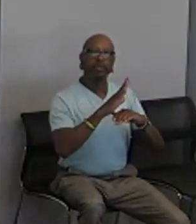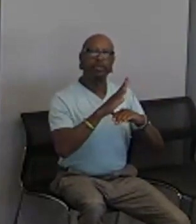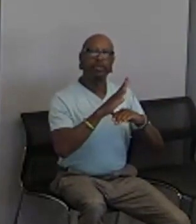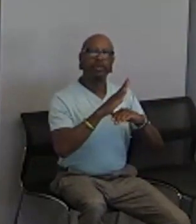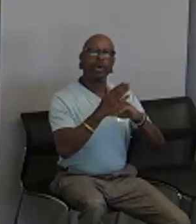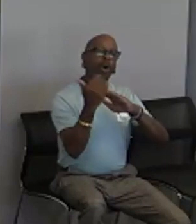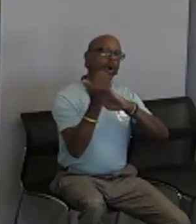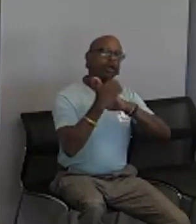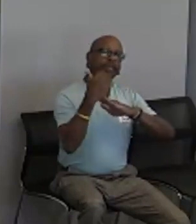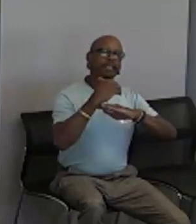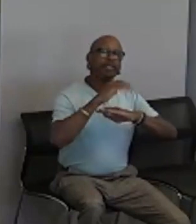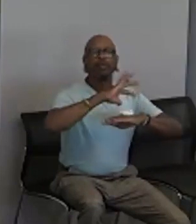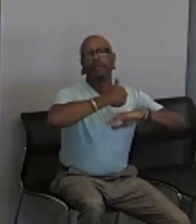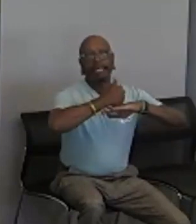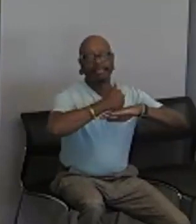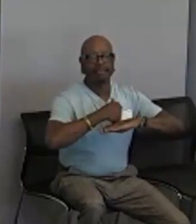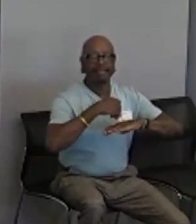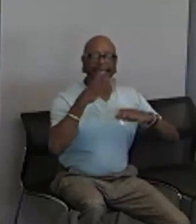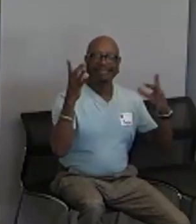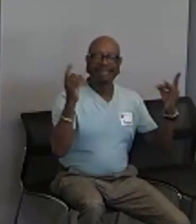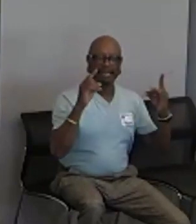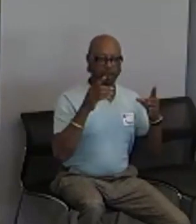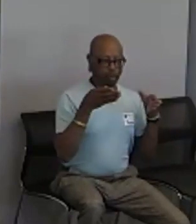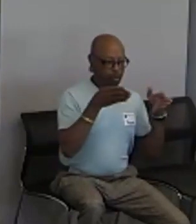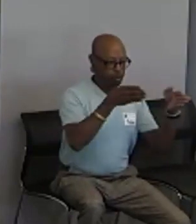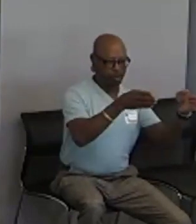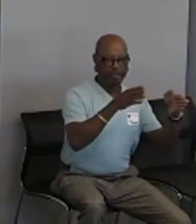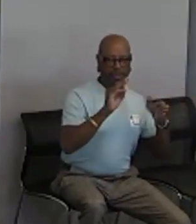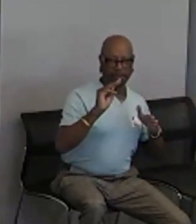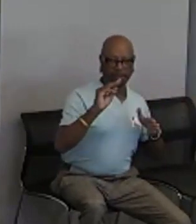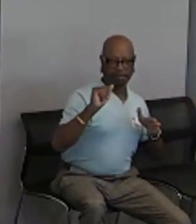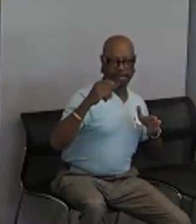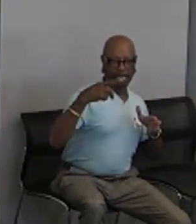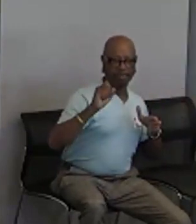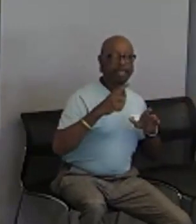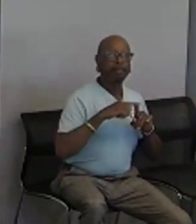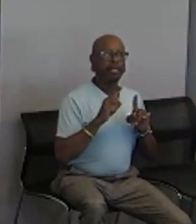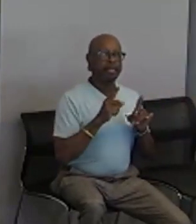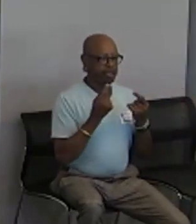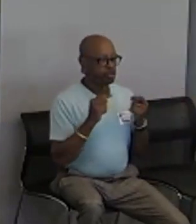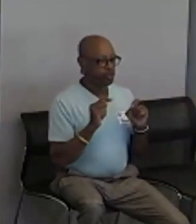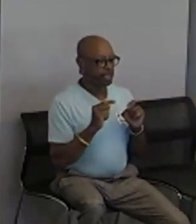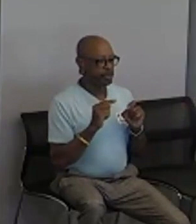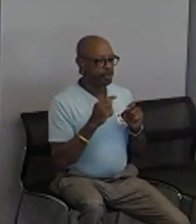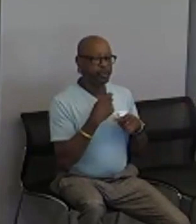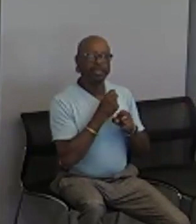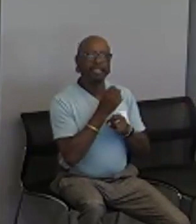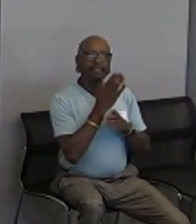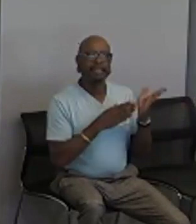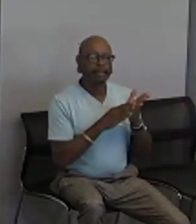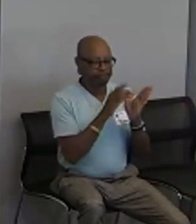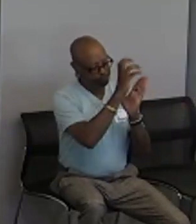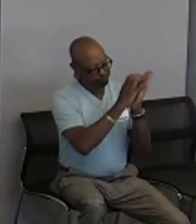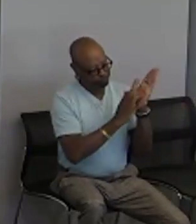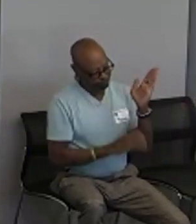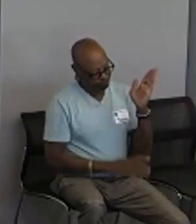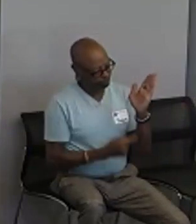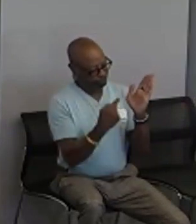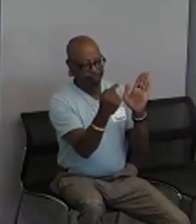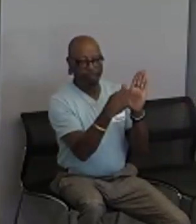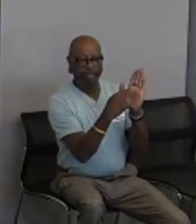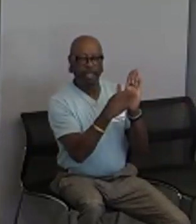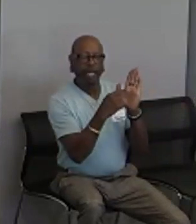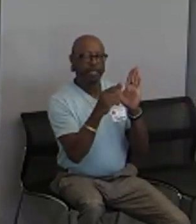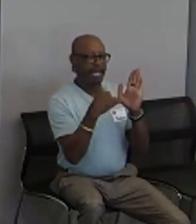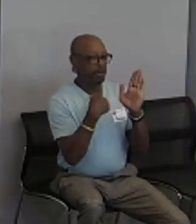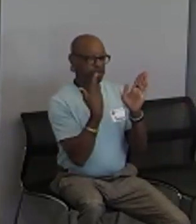automatically create tactile street maps, but I sort of tried to create some literature that would